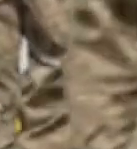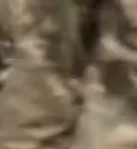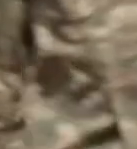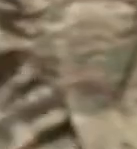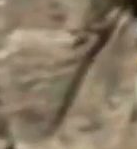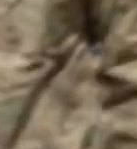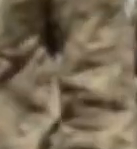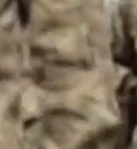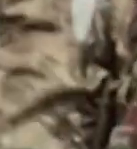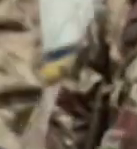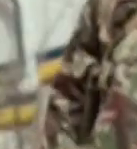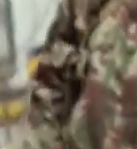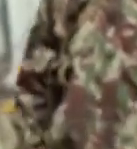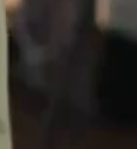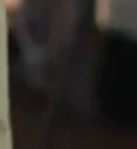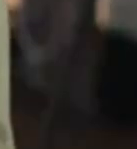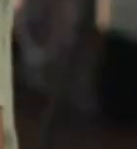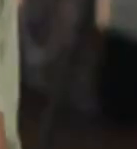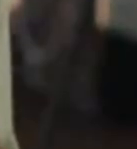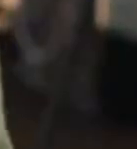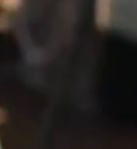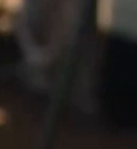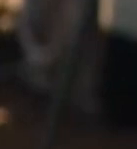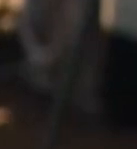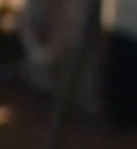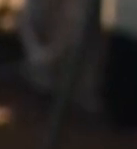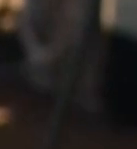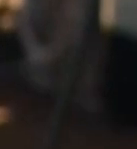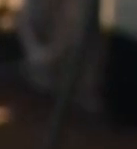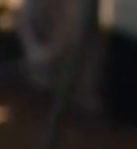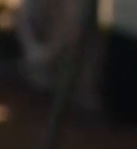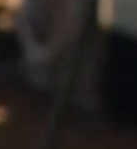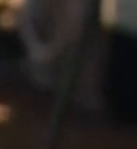kama si afande ingekuwa ni mimi narudi home kwa casket. Bro.